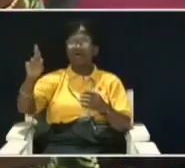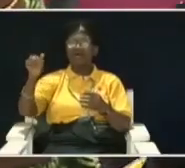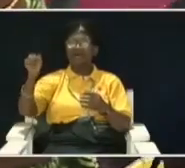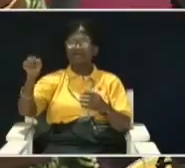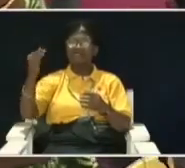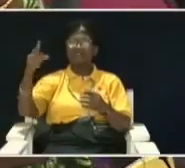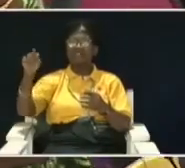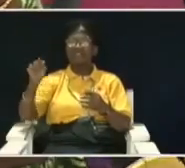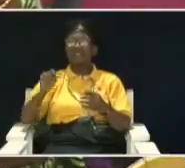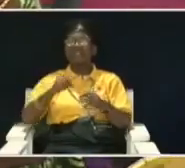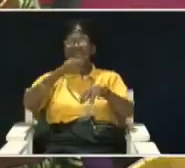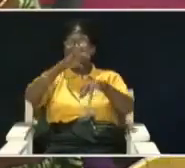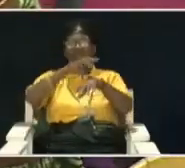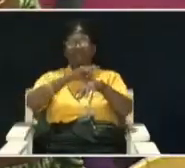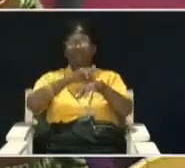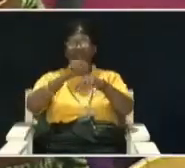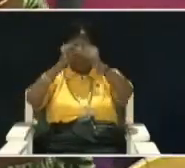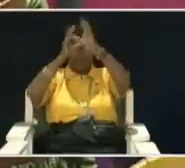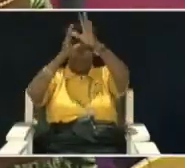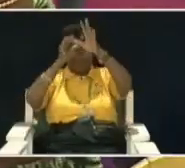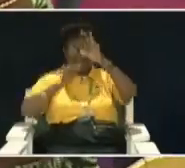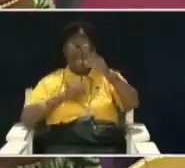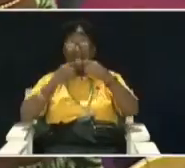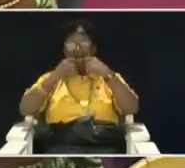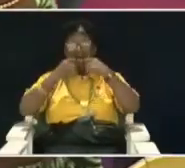And so, Daddy, I'm decreeing